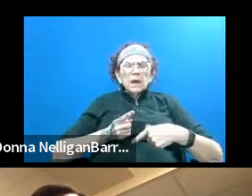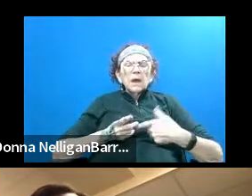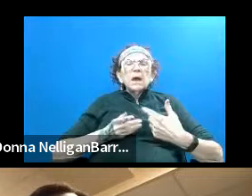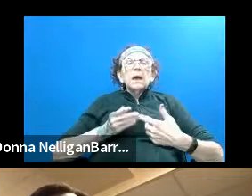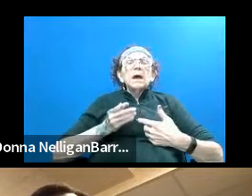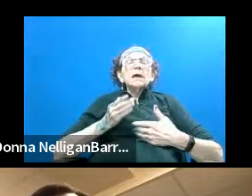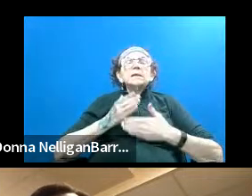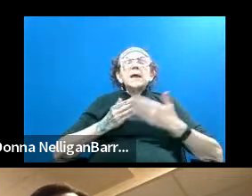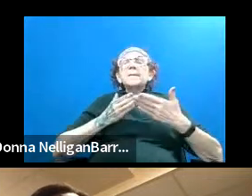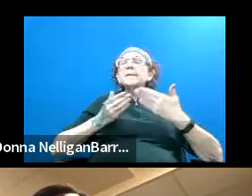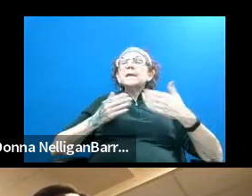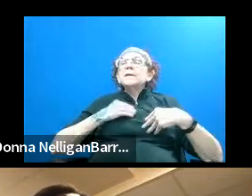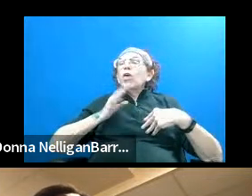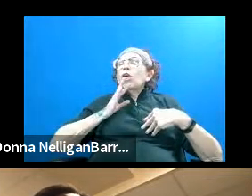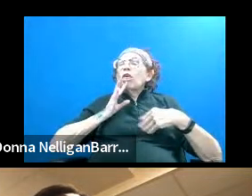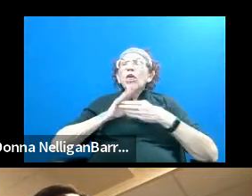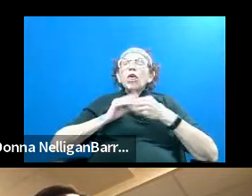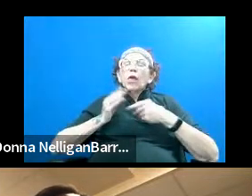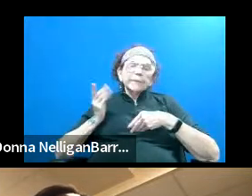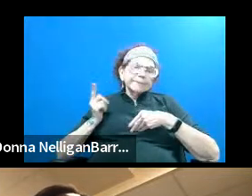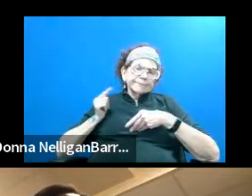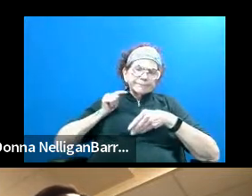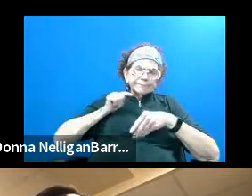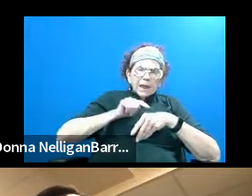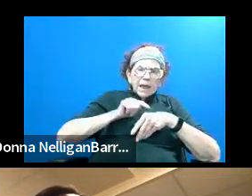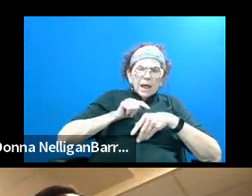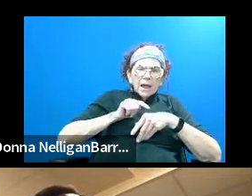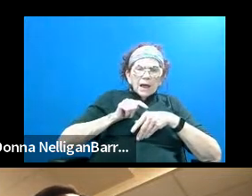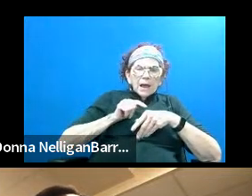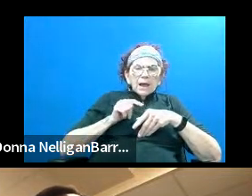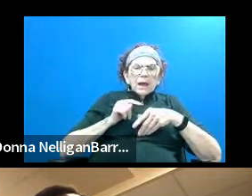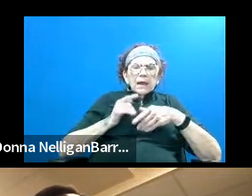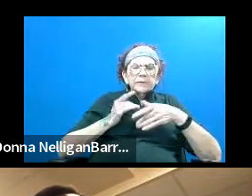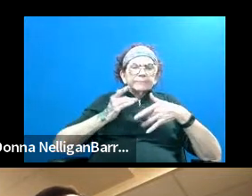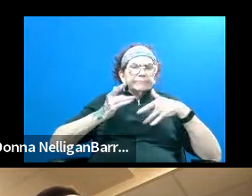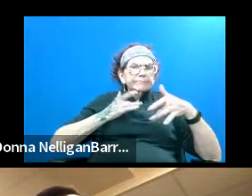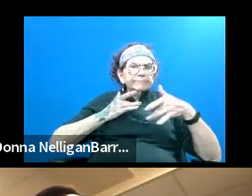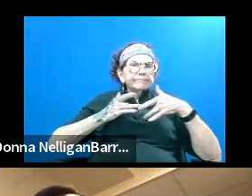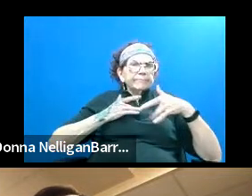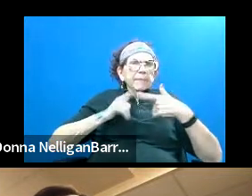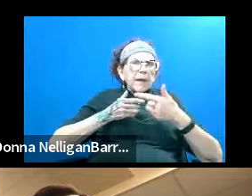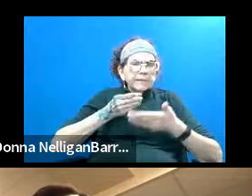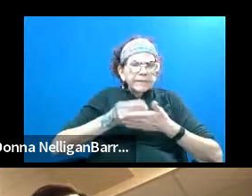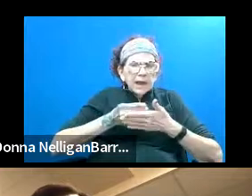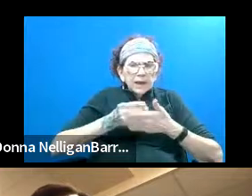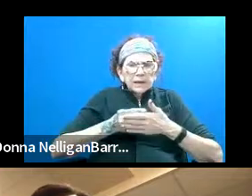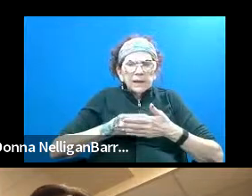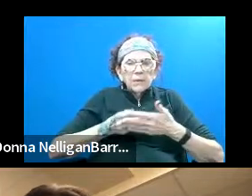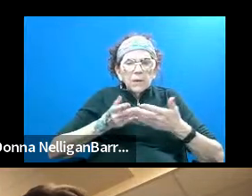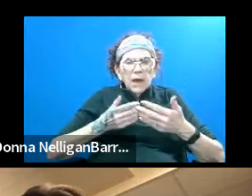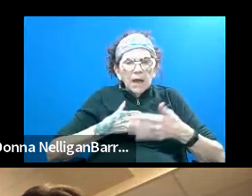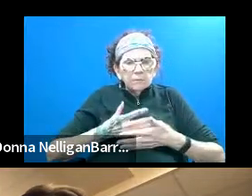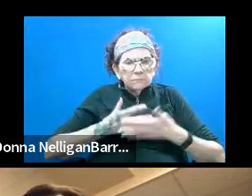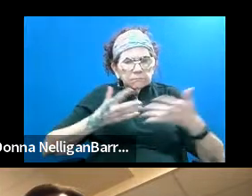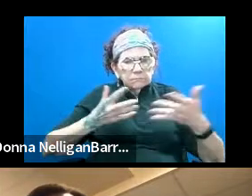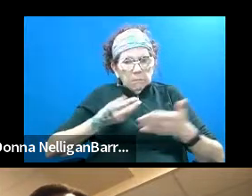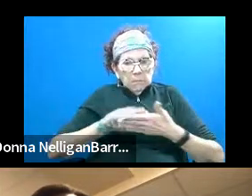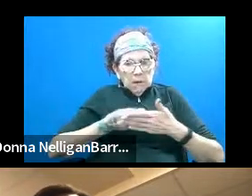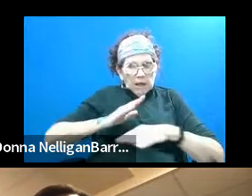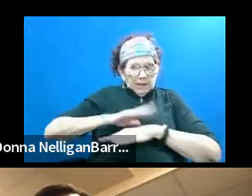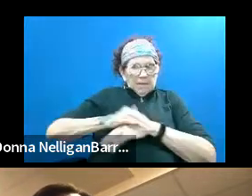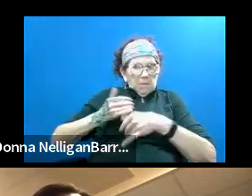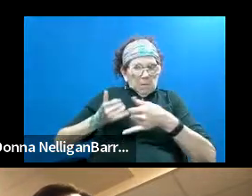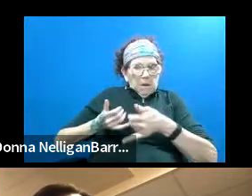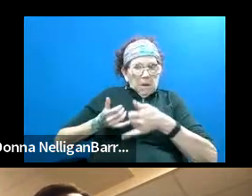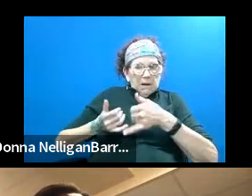were concerns about financing. Well, we got quite a bit of money on the table this time, and that will definitely help